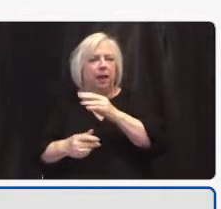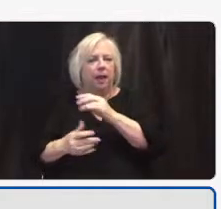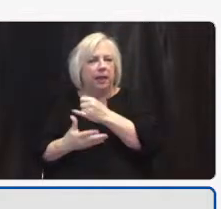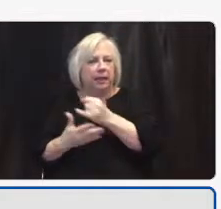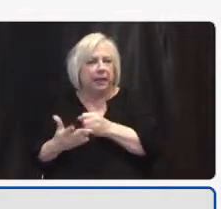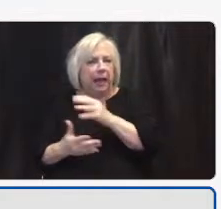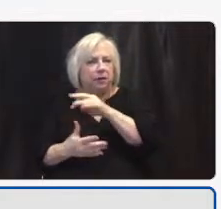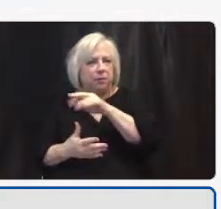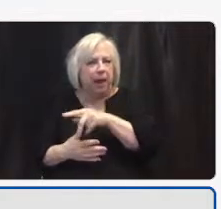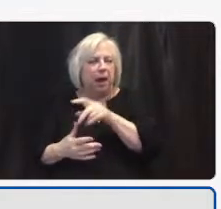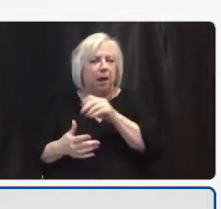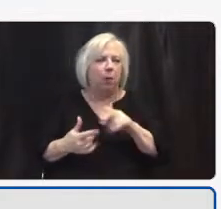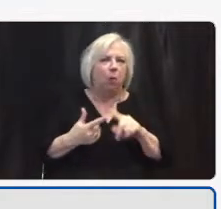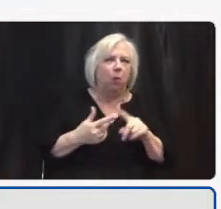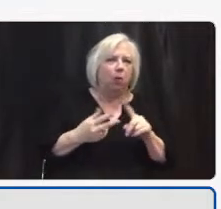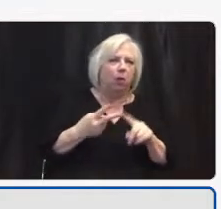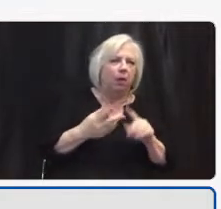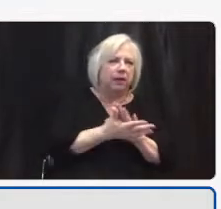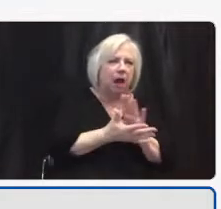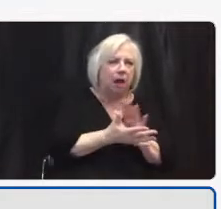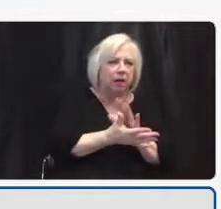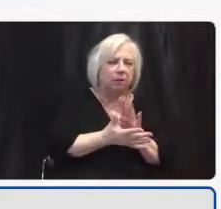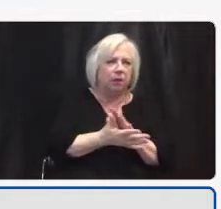Hold on a second.